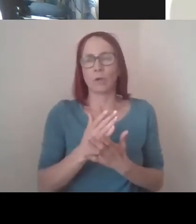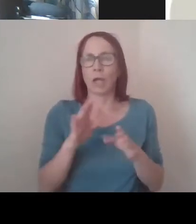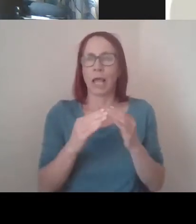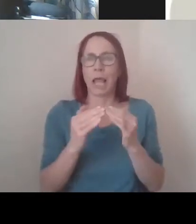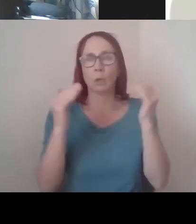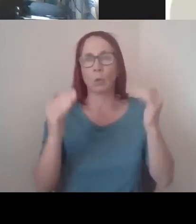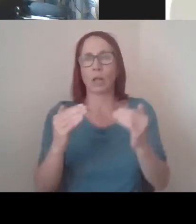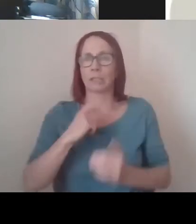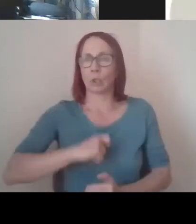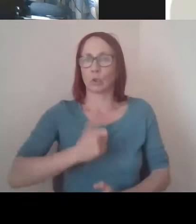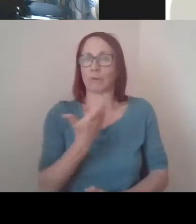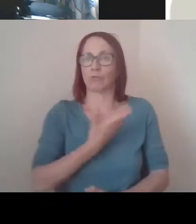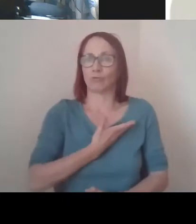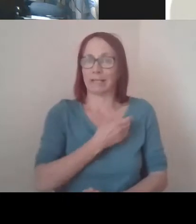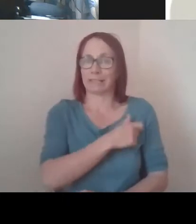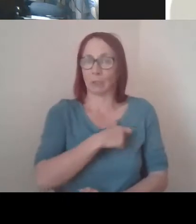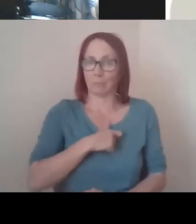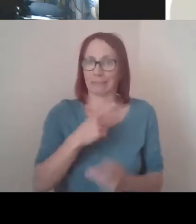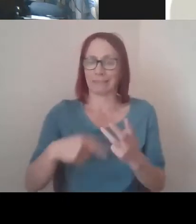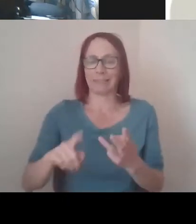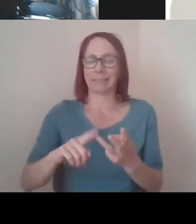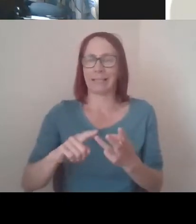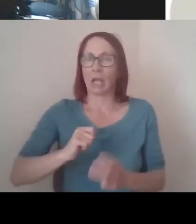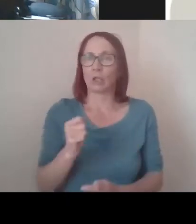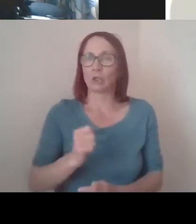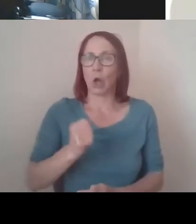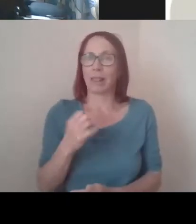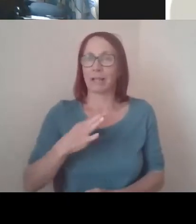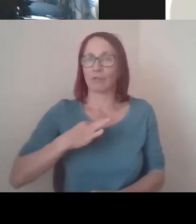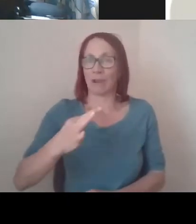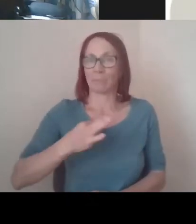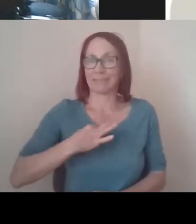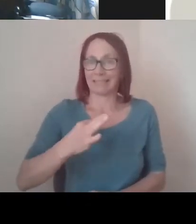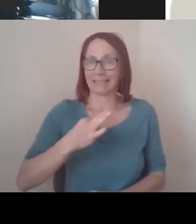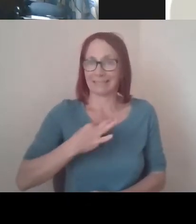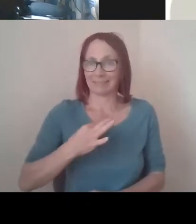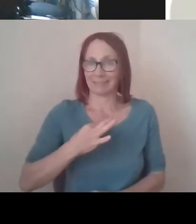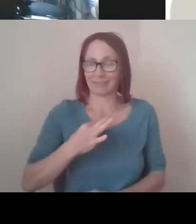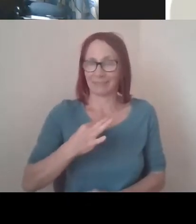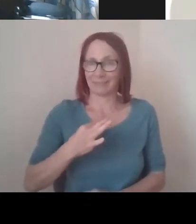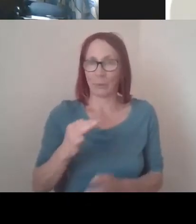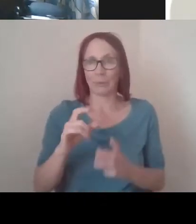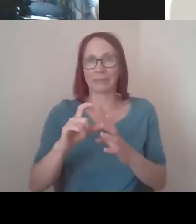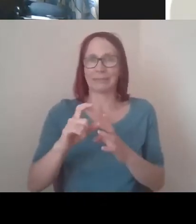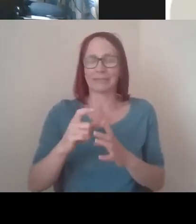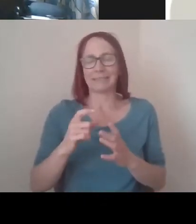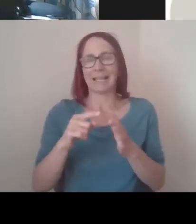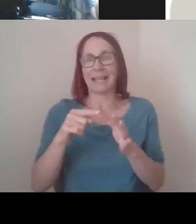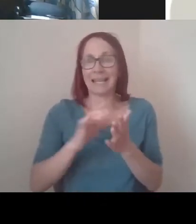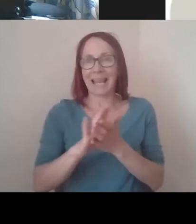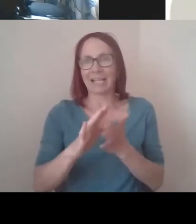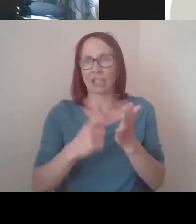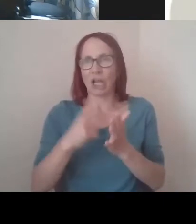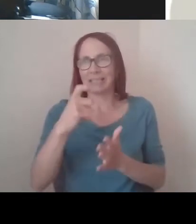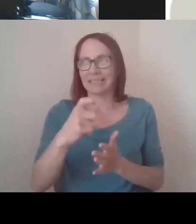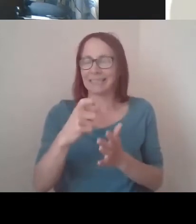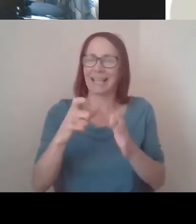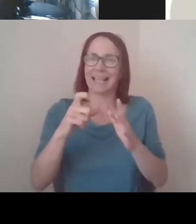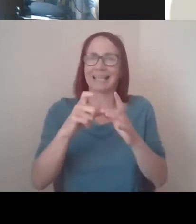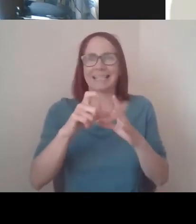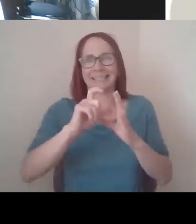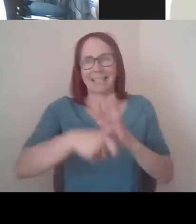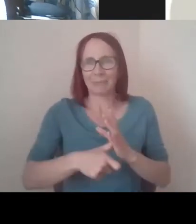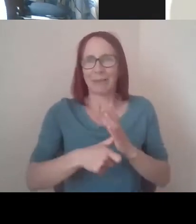the Scotland Committee representative on the Equality and Human Rights Commission Disability Advisory Committee. I hope I got that right, Lesley. That was a bit of a